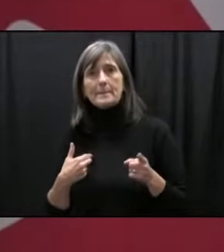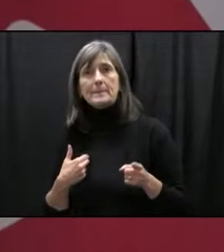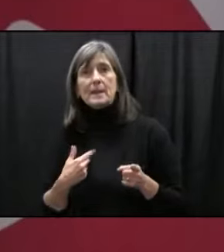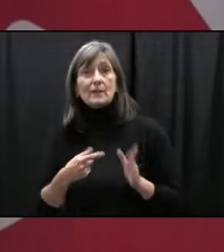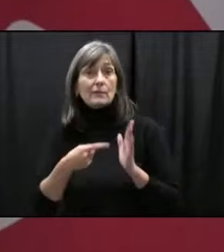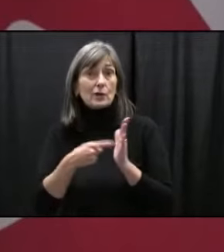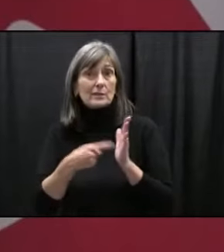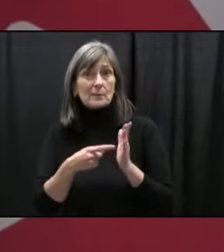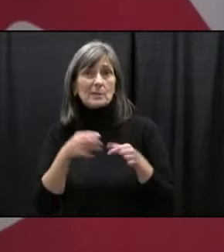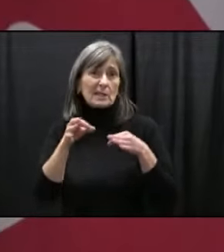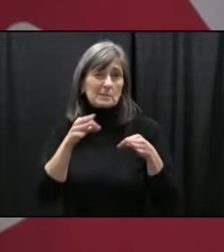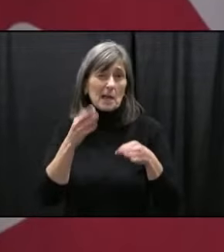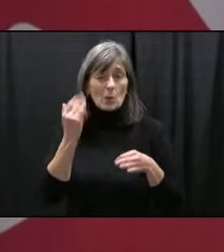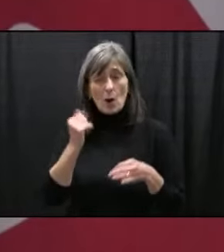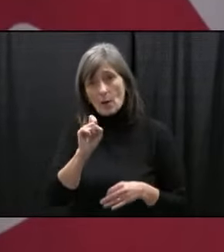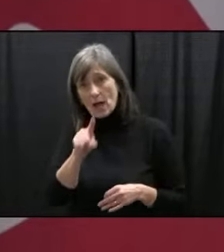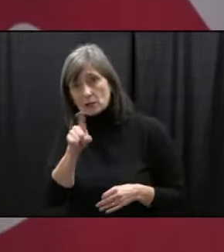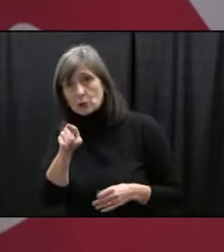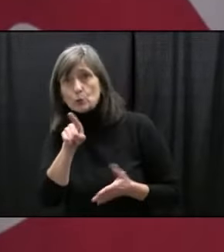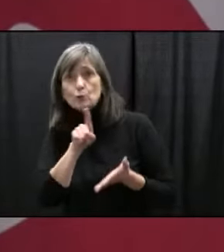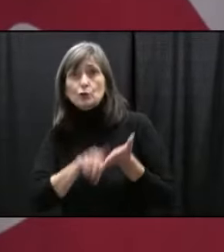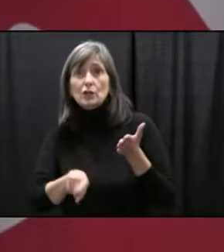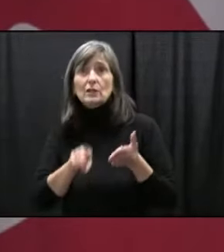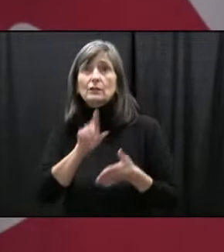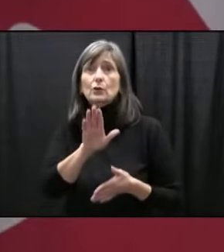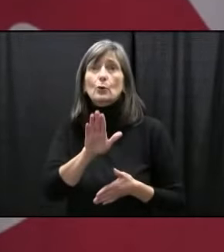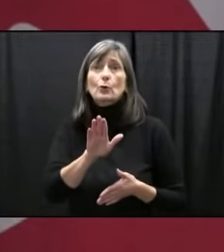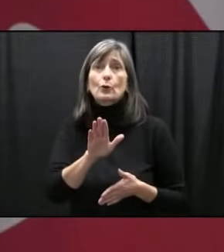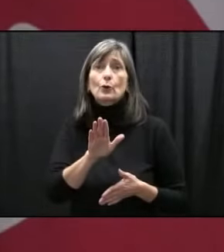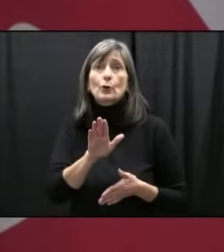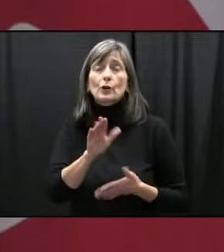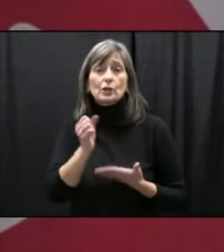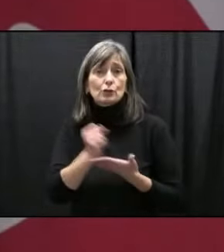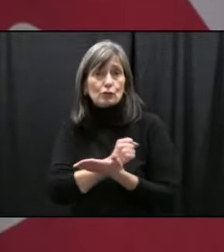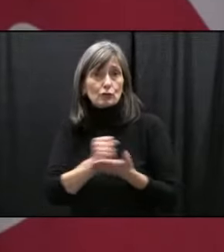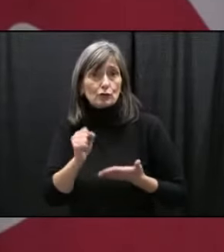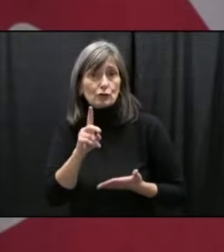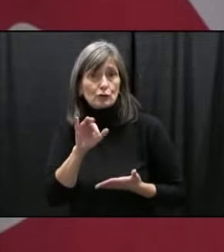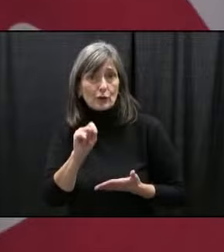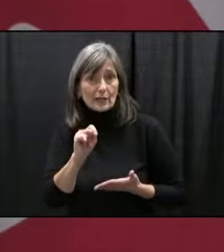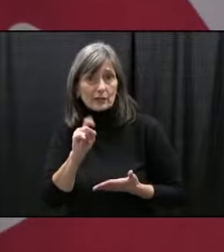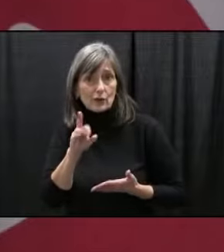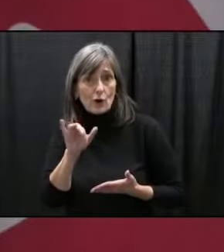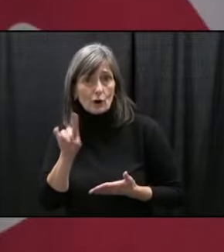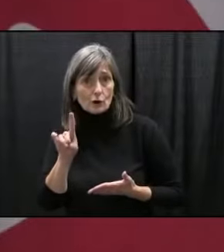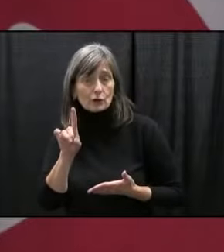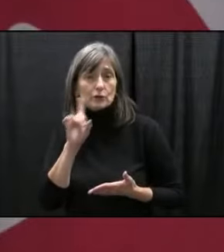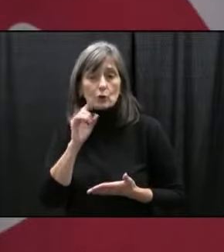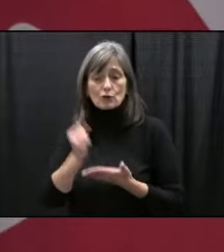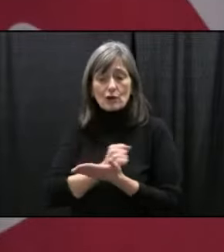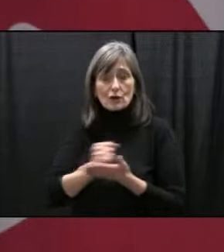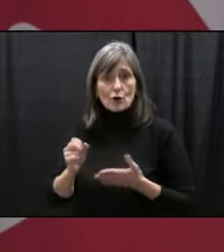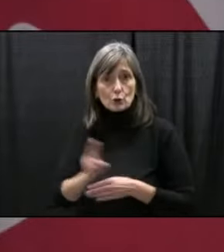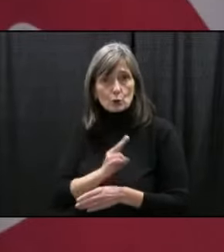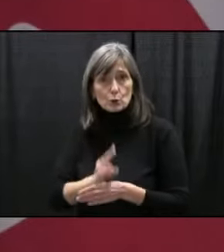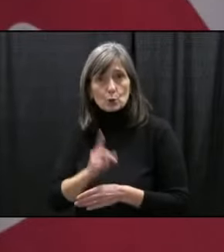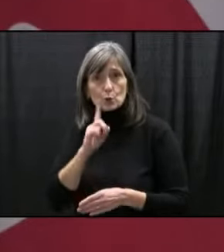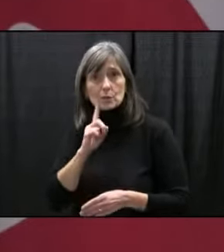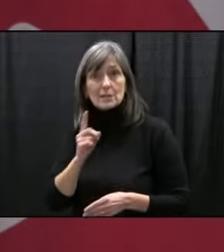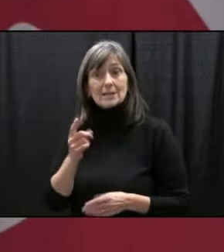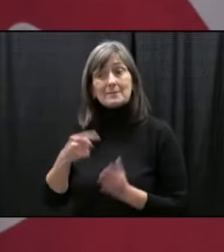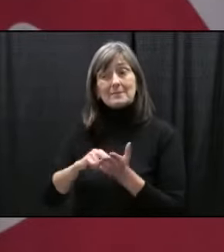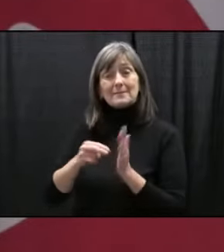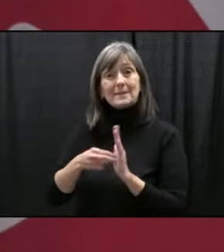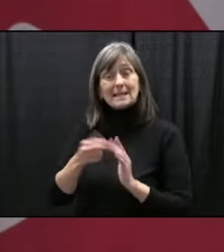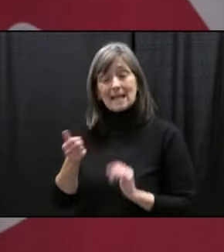I guess it's important to explain why we ask people to check their credit records with Equifax or with TransUnion. Anyone could use